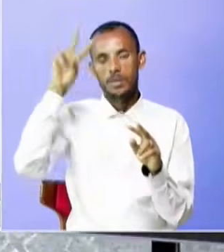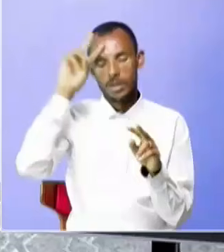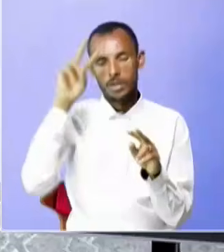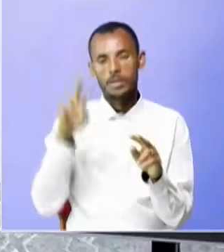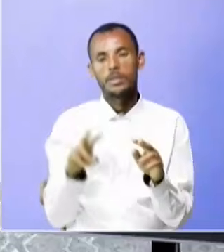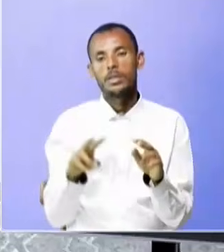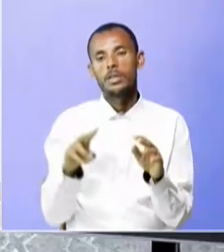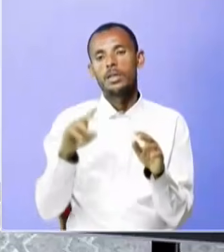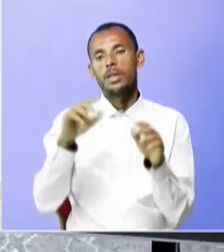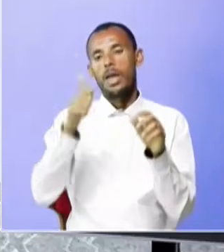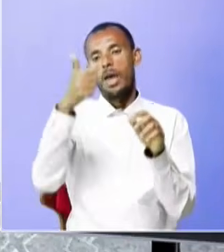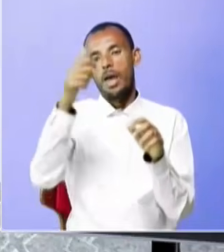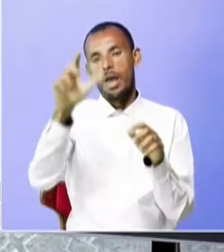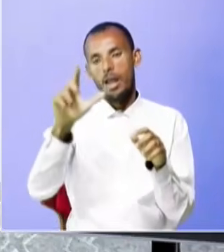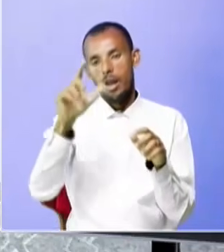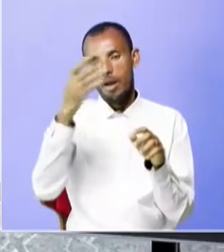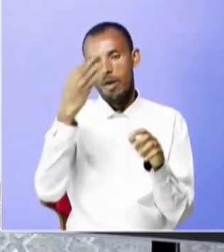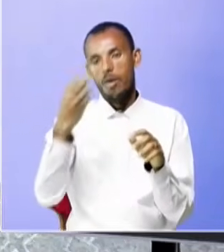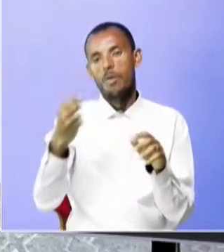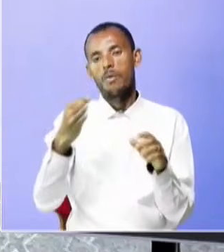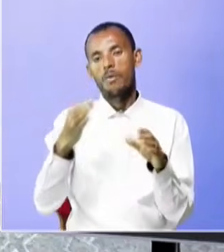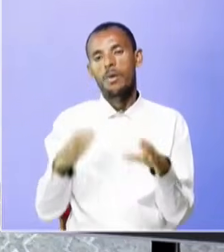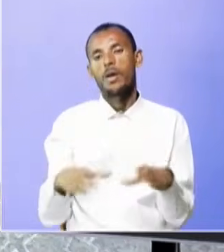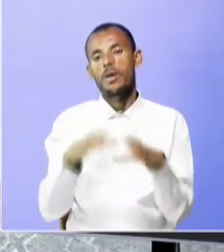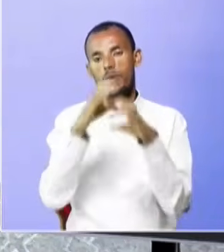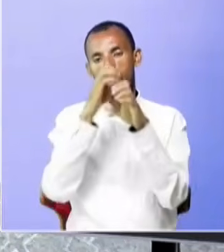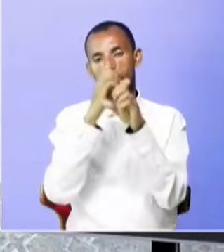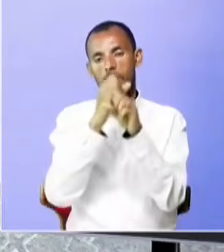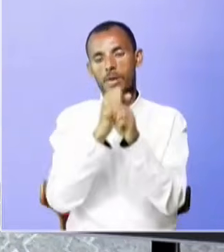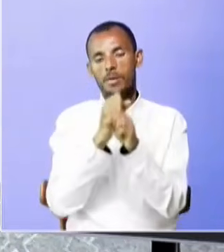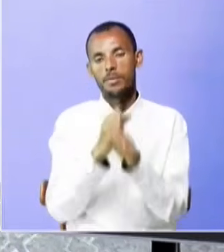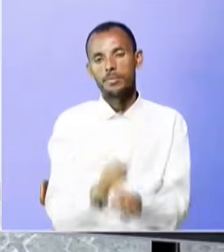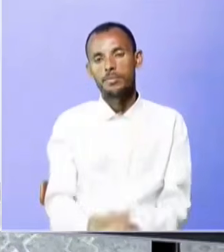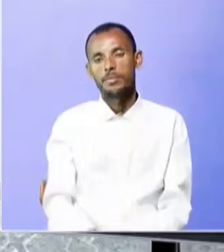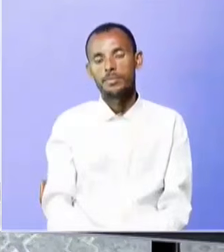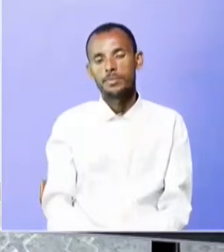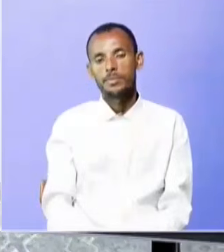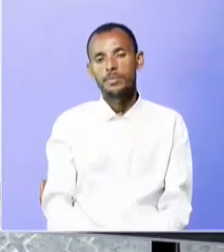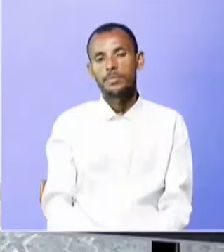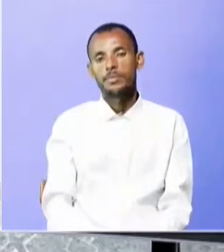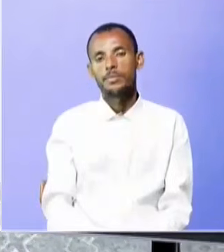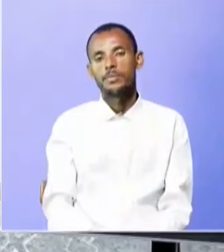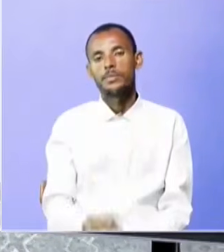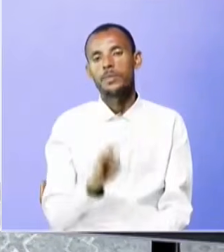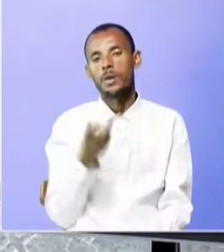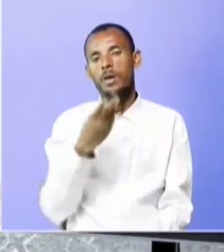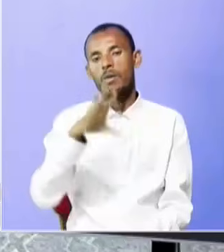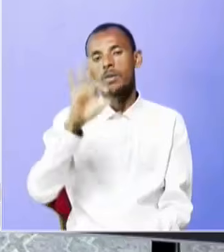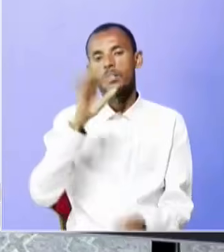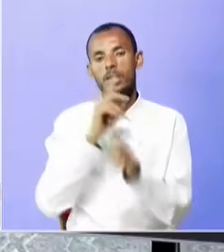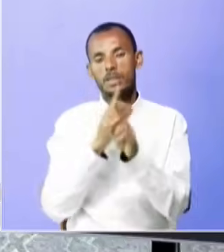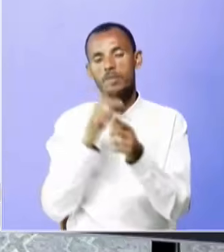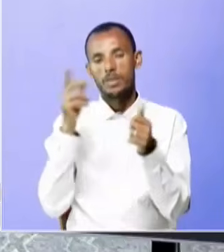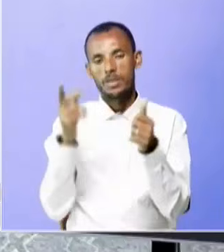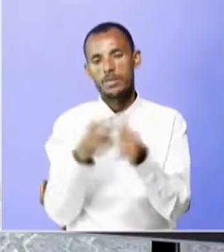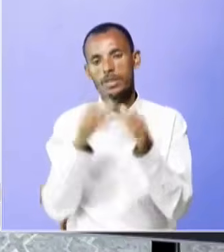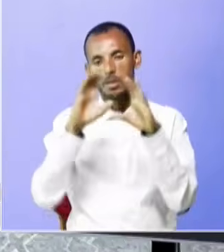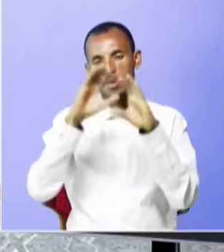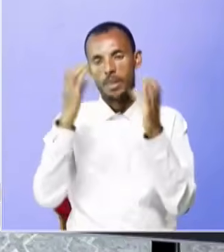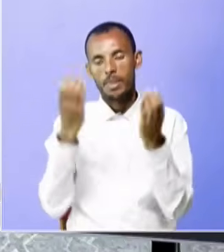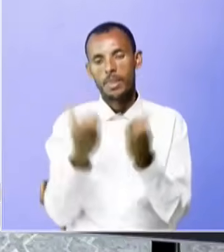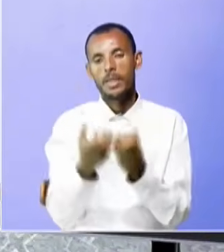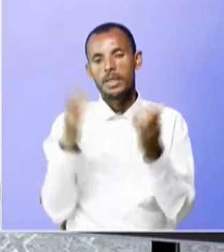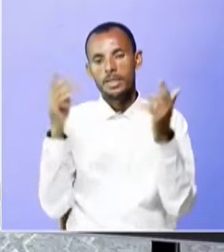the lateral surface area of a certain unknown cone. Okay, we have got the answer for the first part.